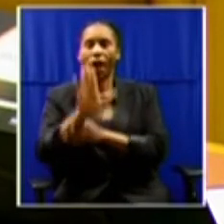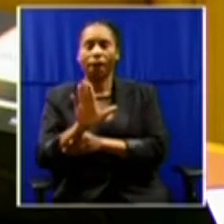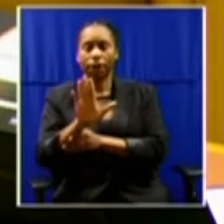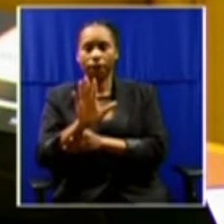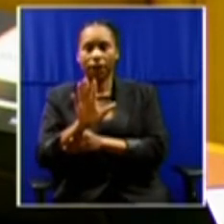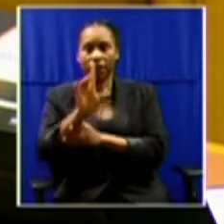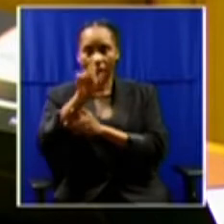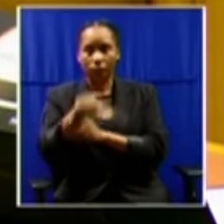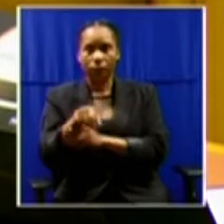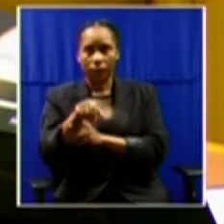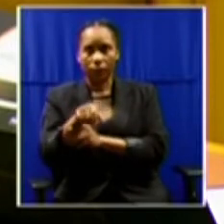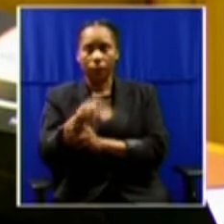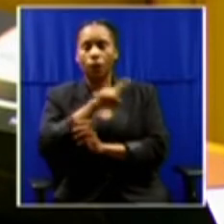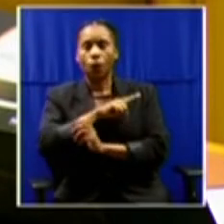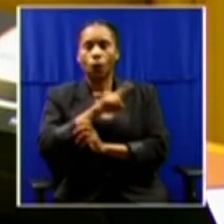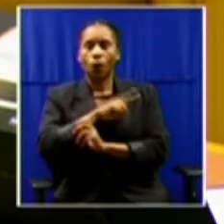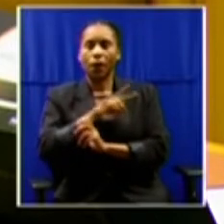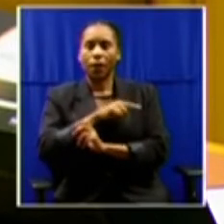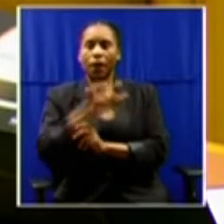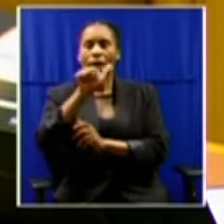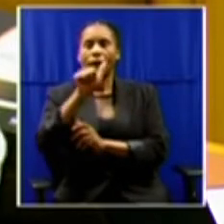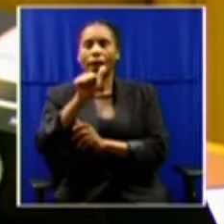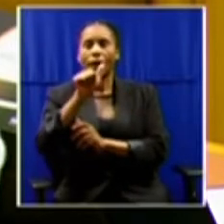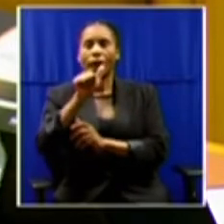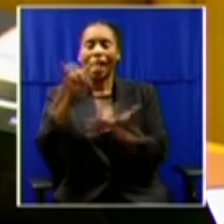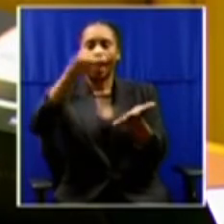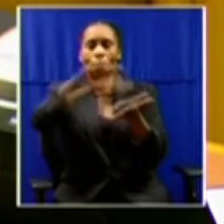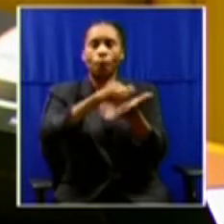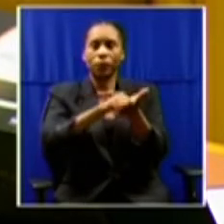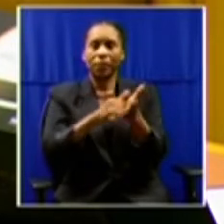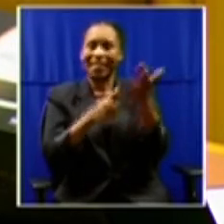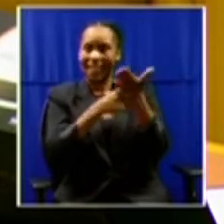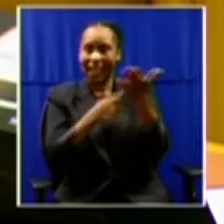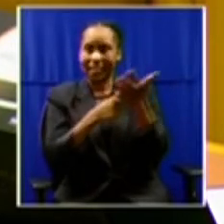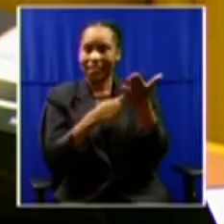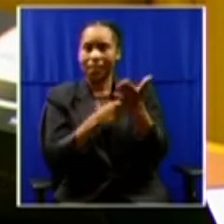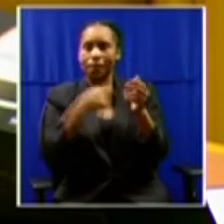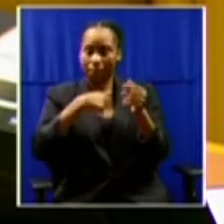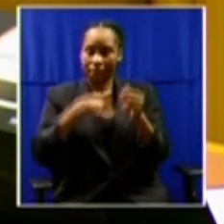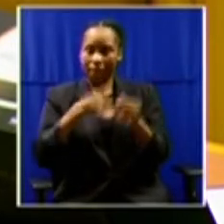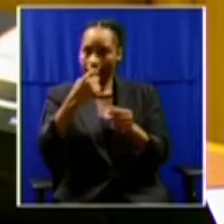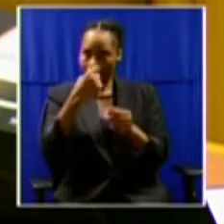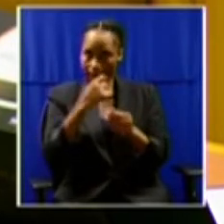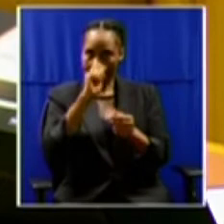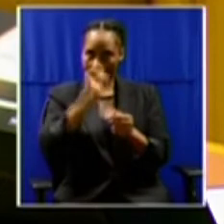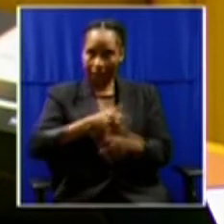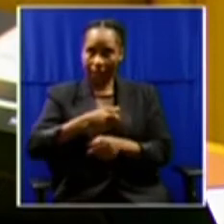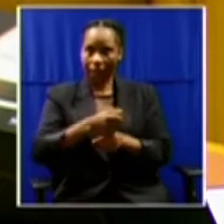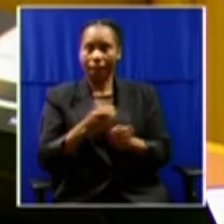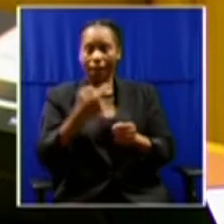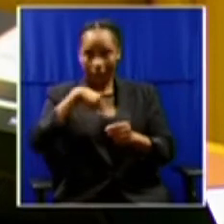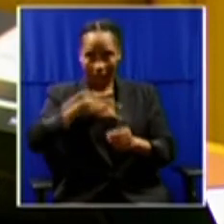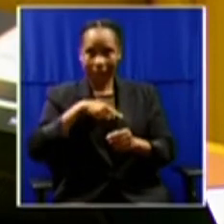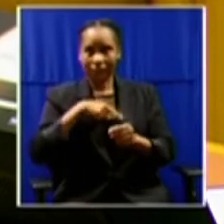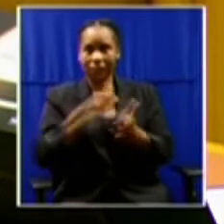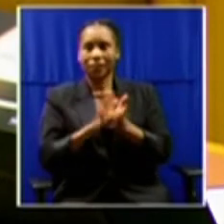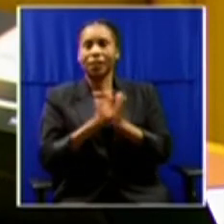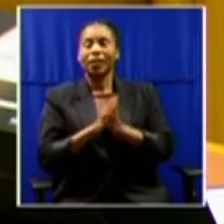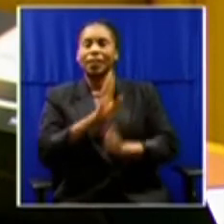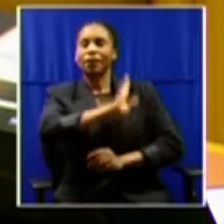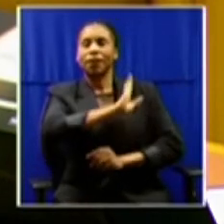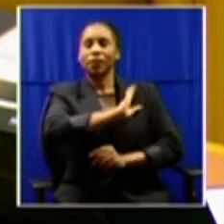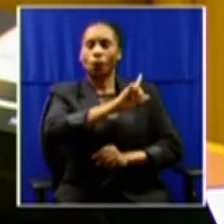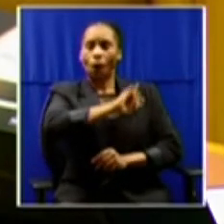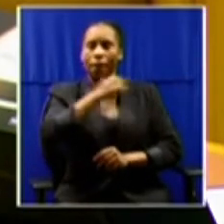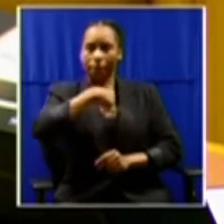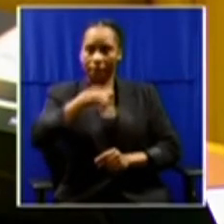105,000, because airport tax was paid by me, by us as defense, because I was also going there as the